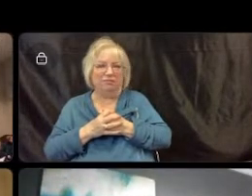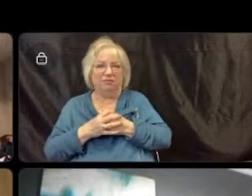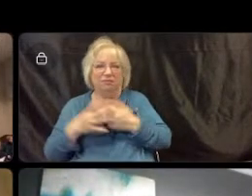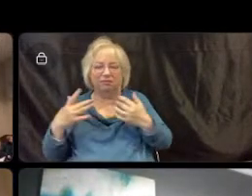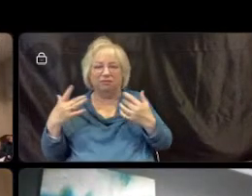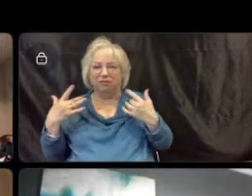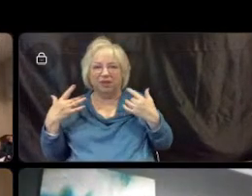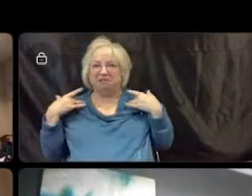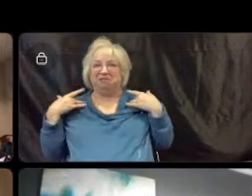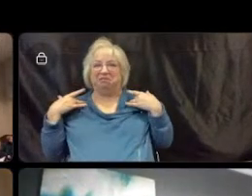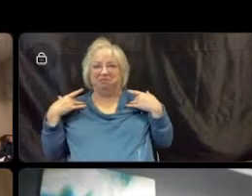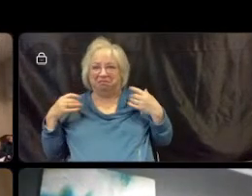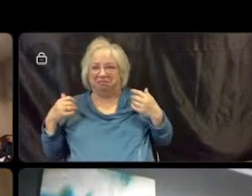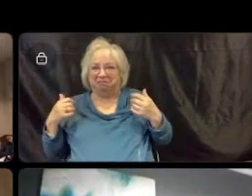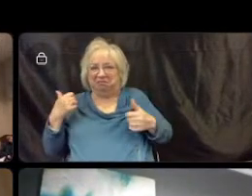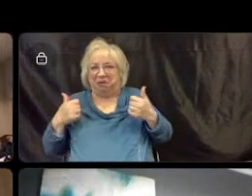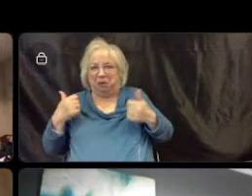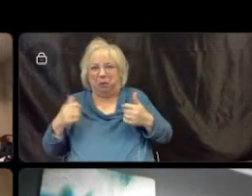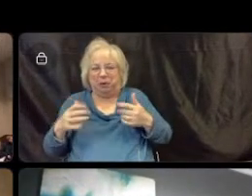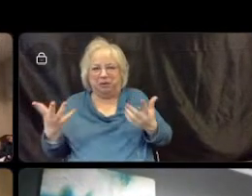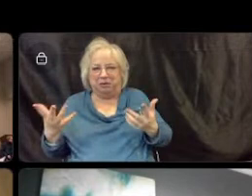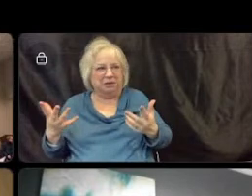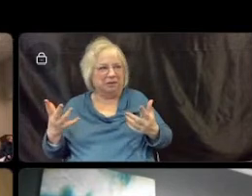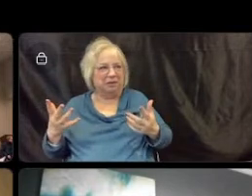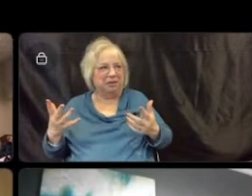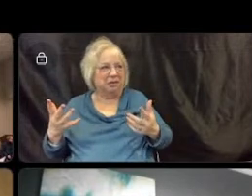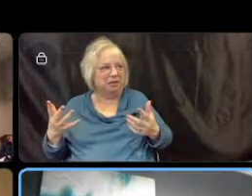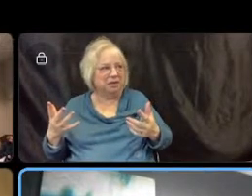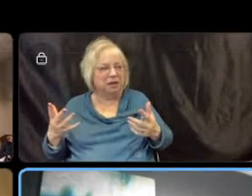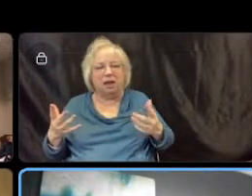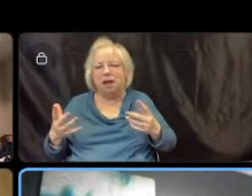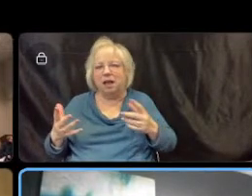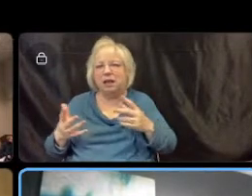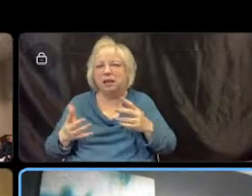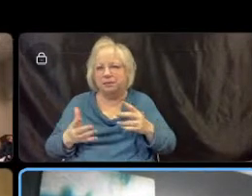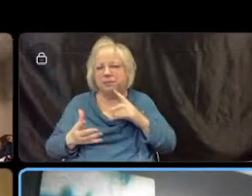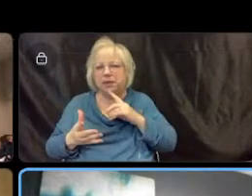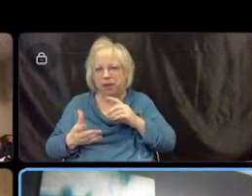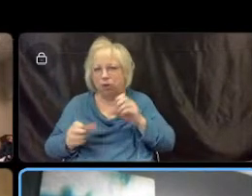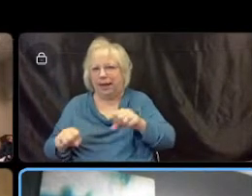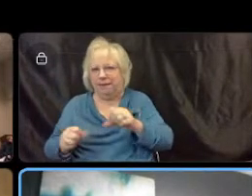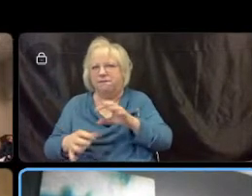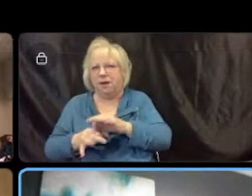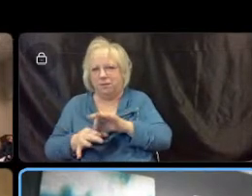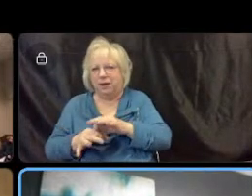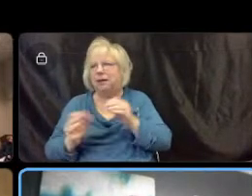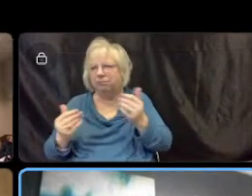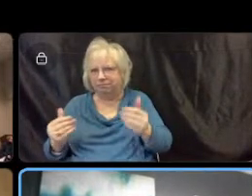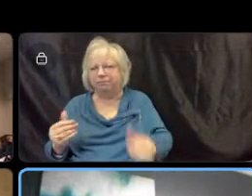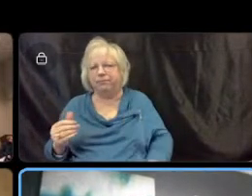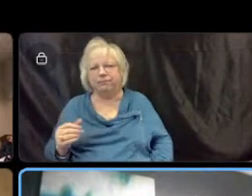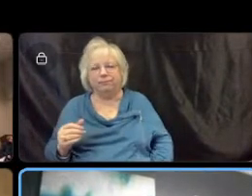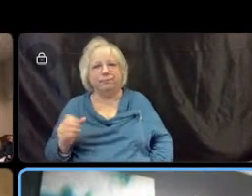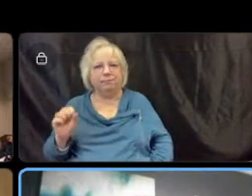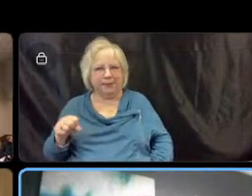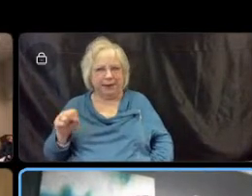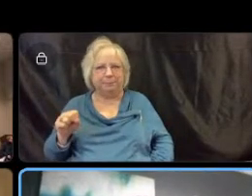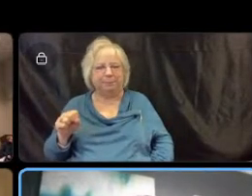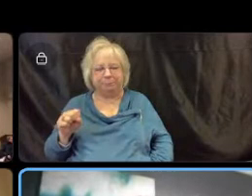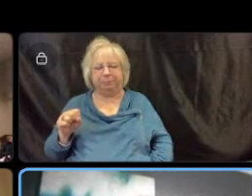Or should I just abstain from voting? No, Commissioner Thomas, you can vote on the minutes. Okay, well then,